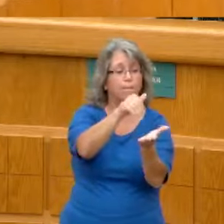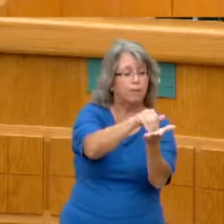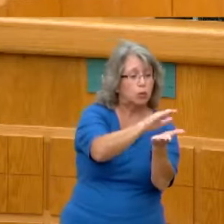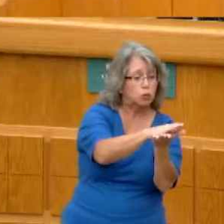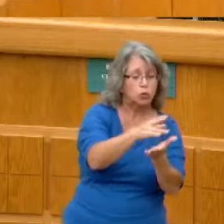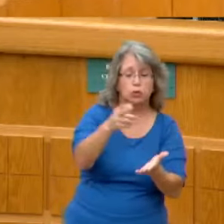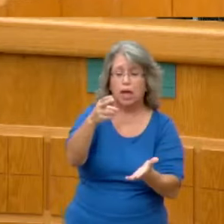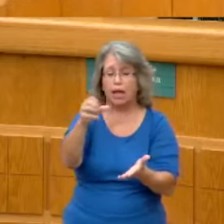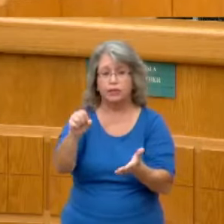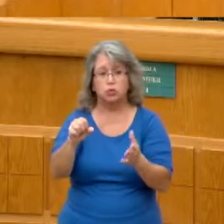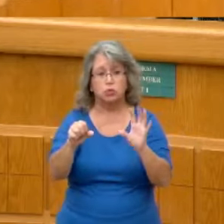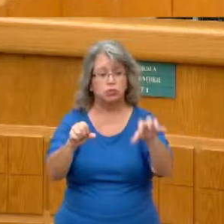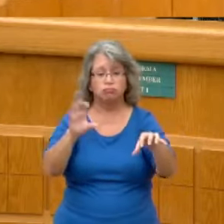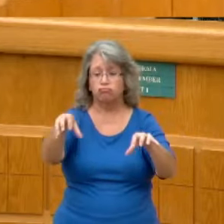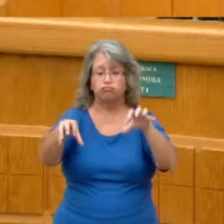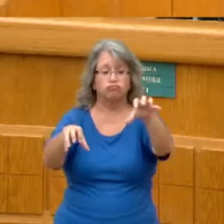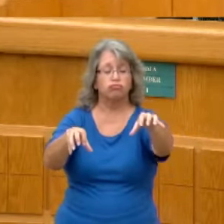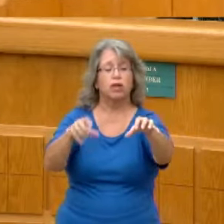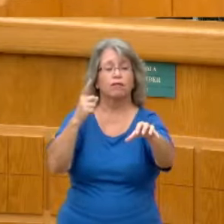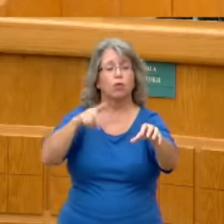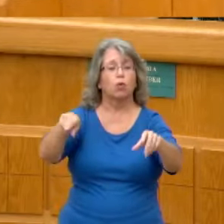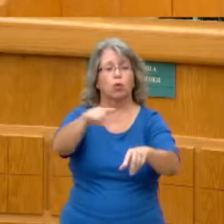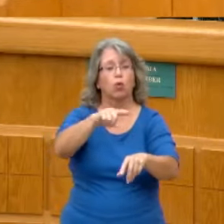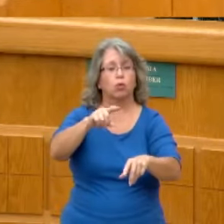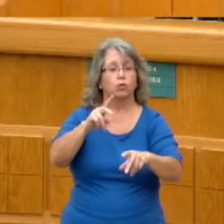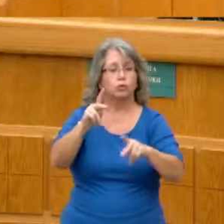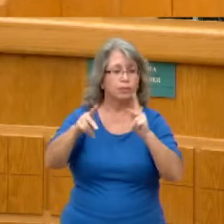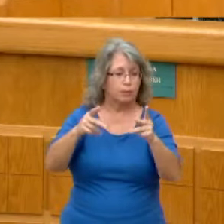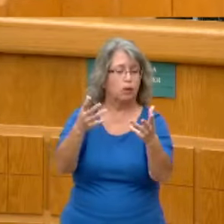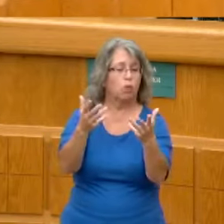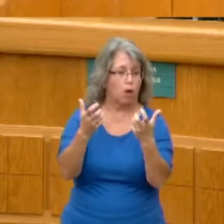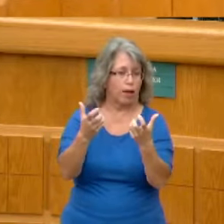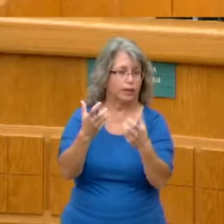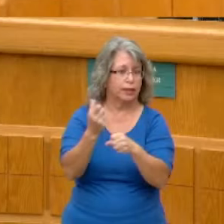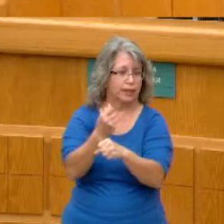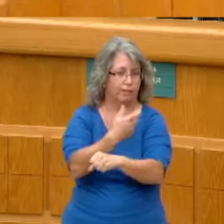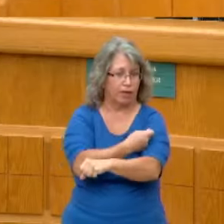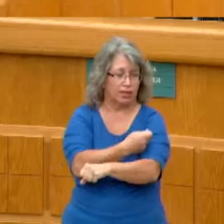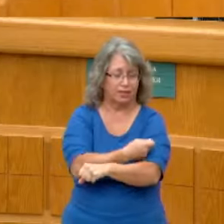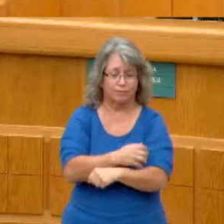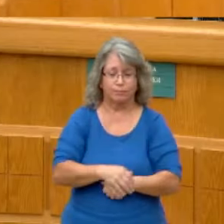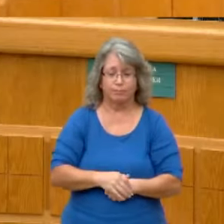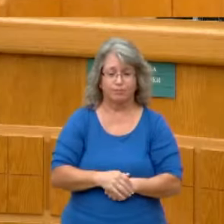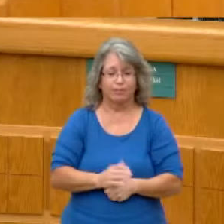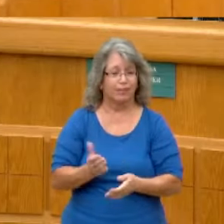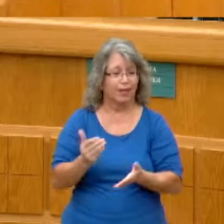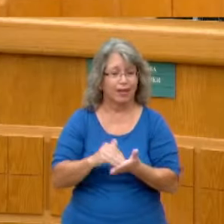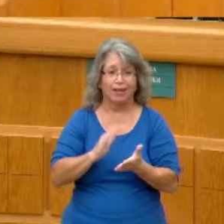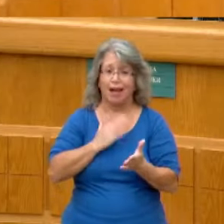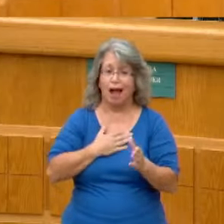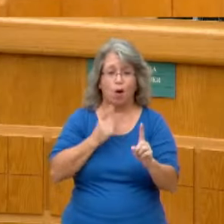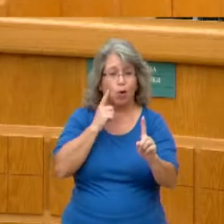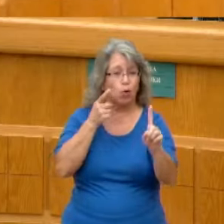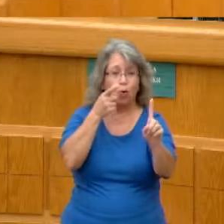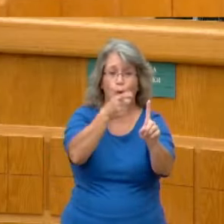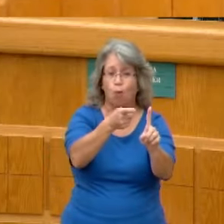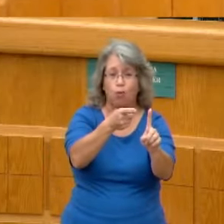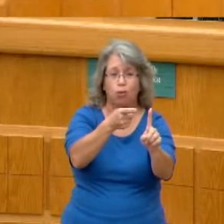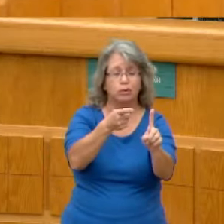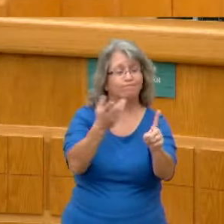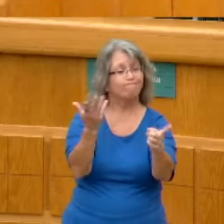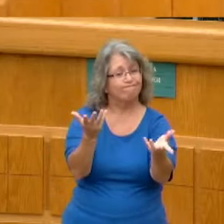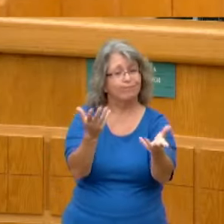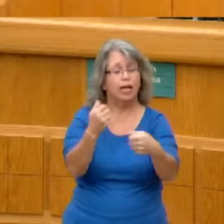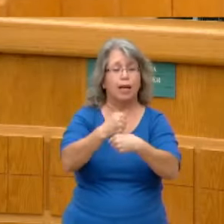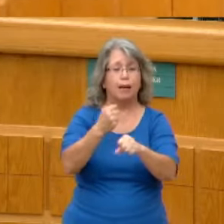middle and high schools to accommodate those who are still looking to get their vaccine shot. Again, the goal is to make the vaccine easily